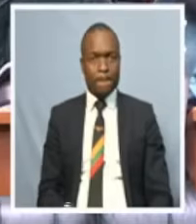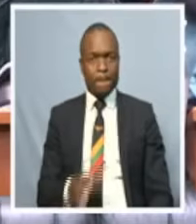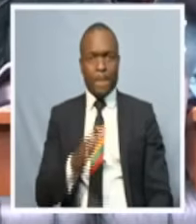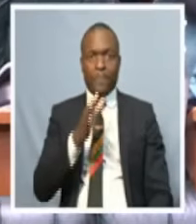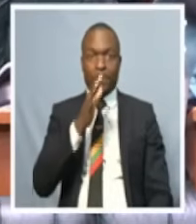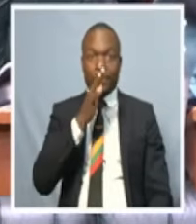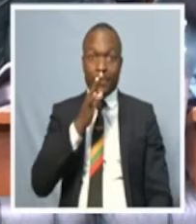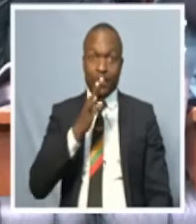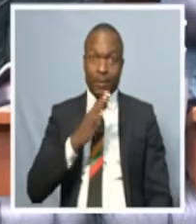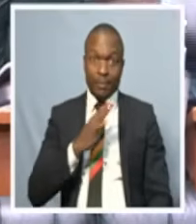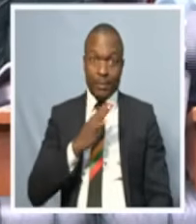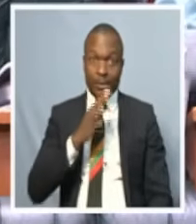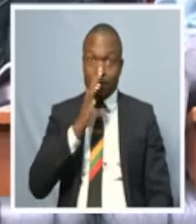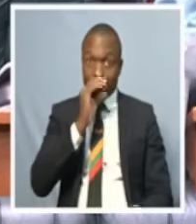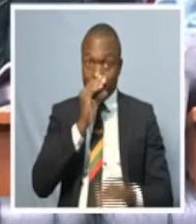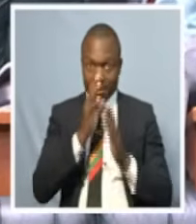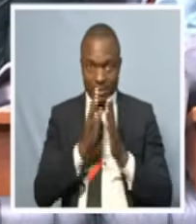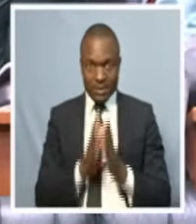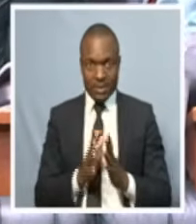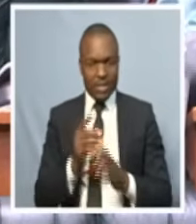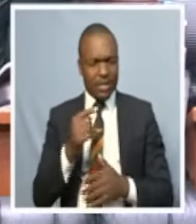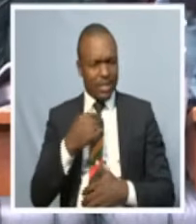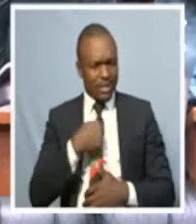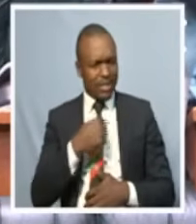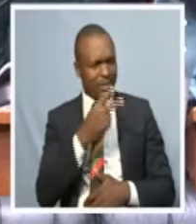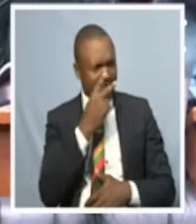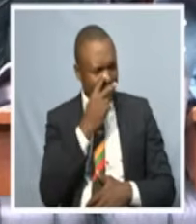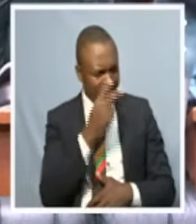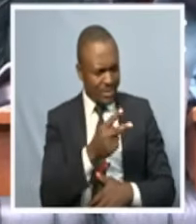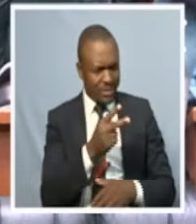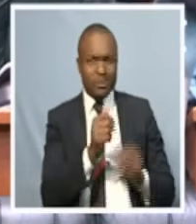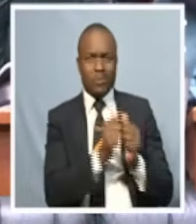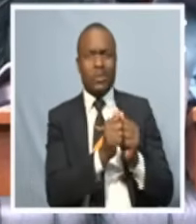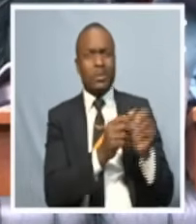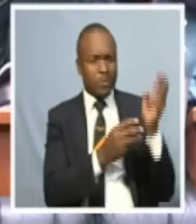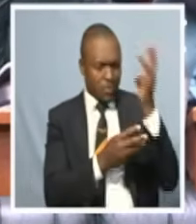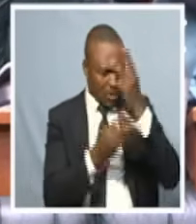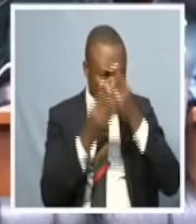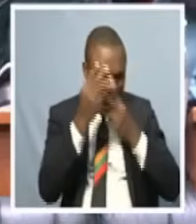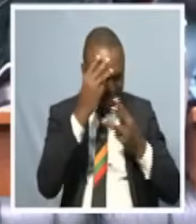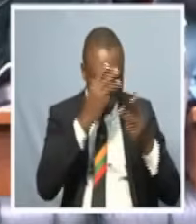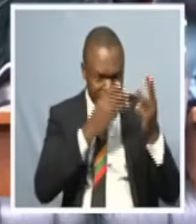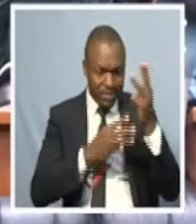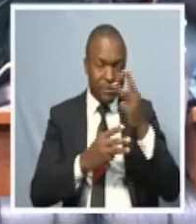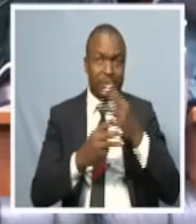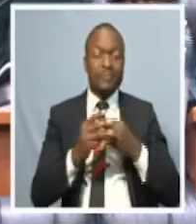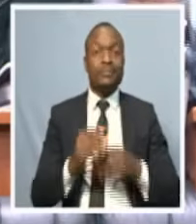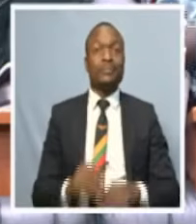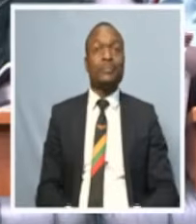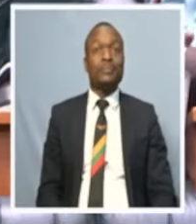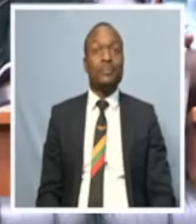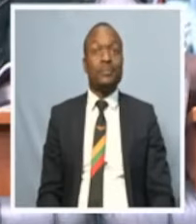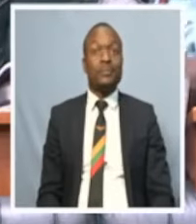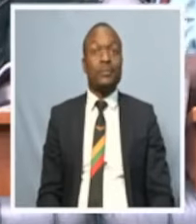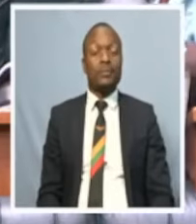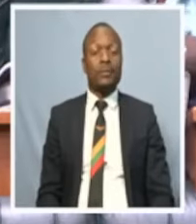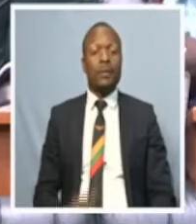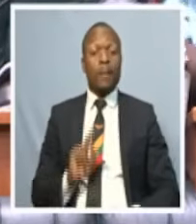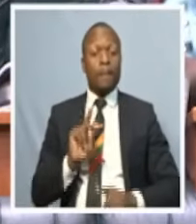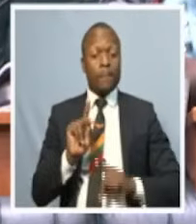Madam Speaker, I have noted with concern that the originators of